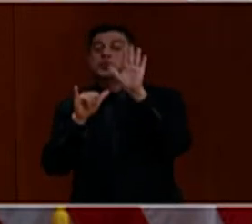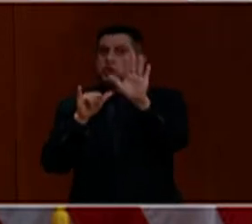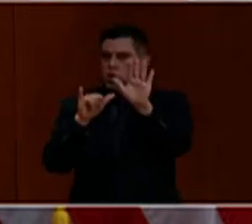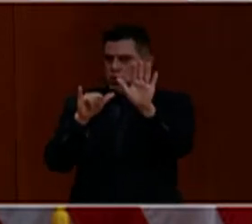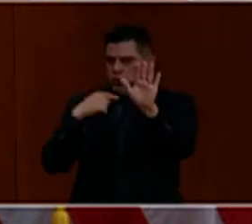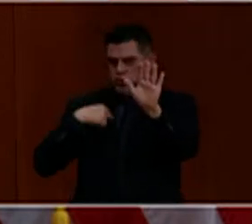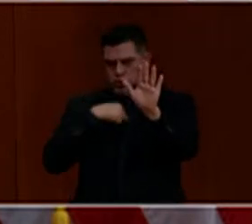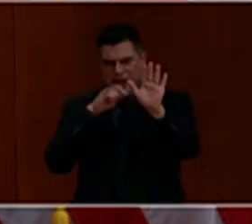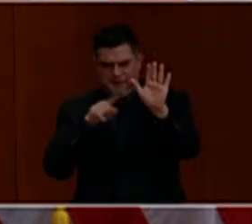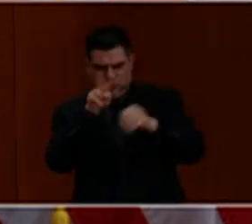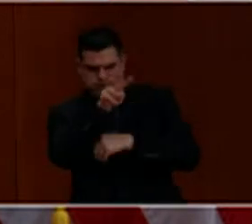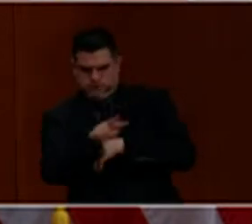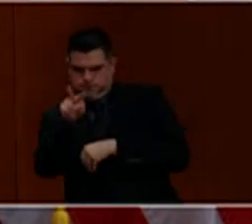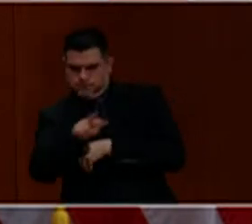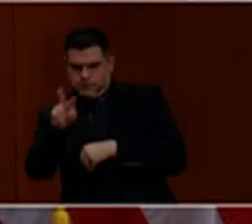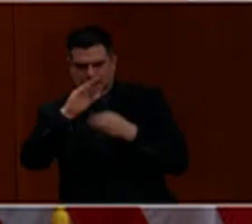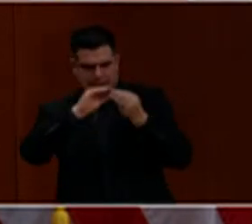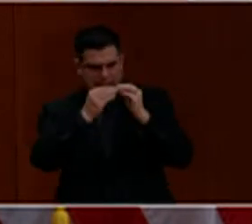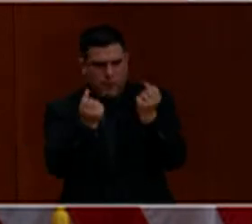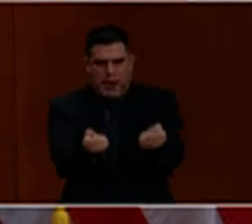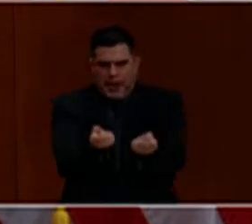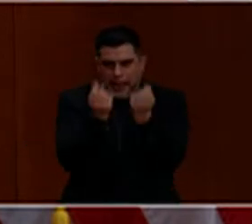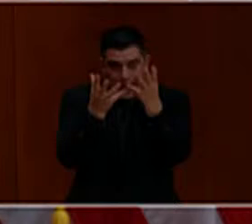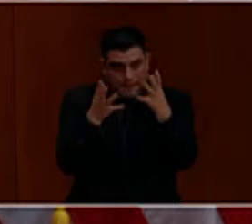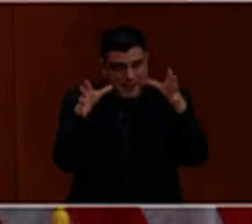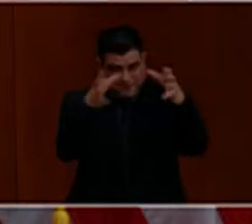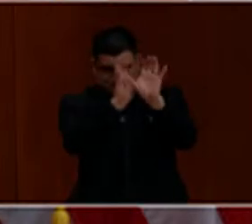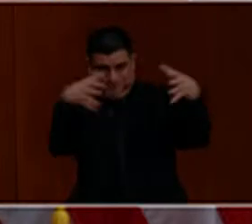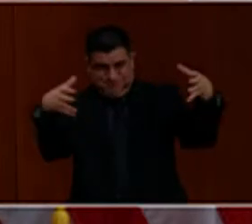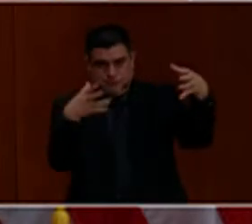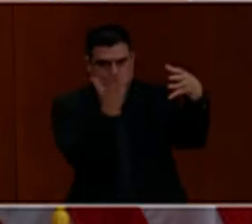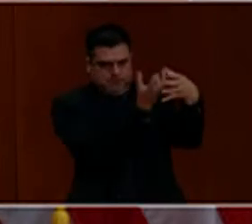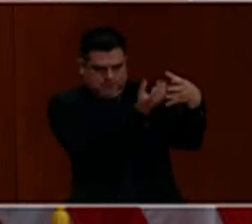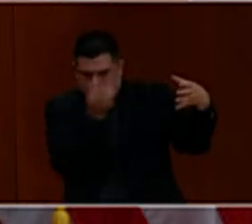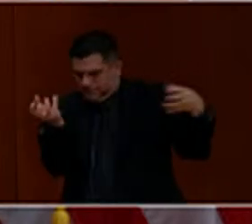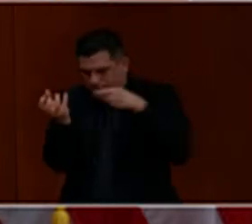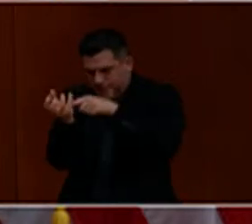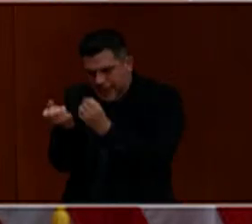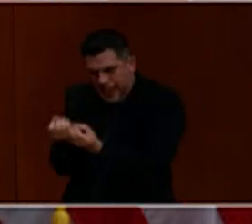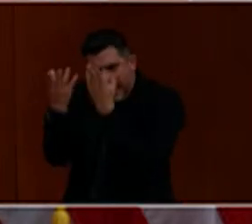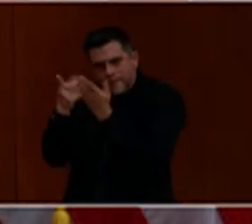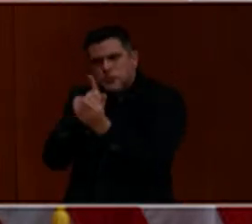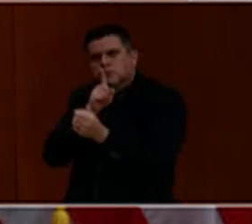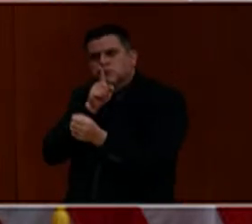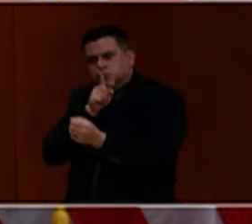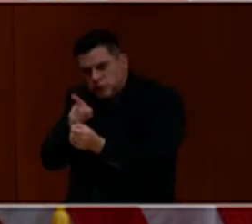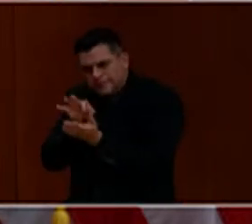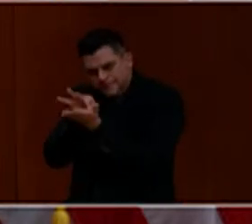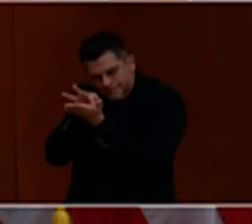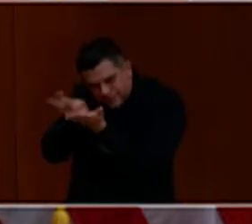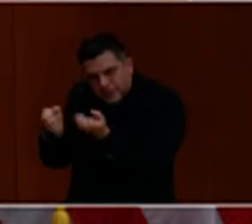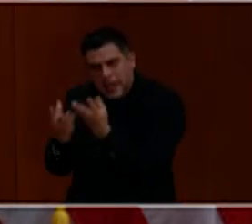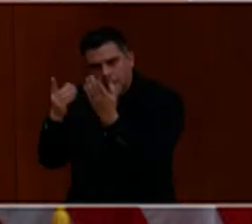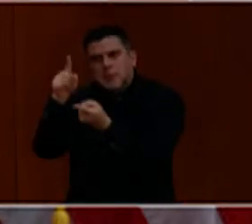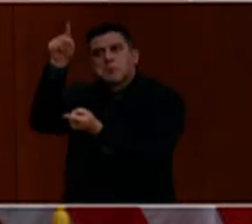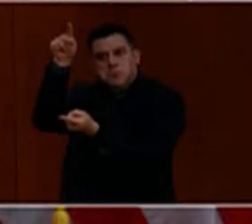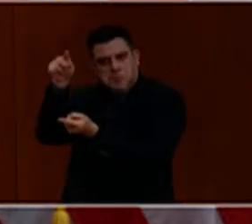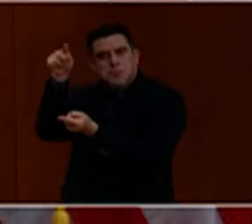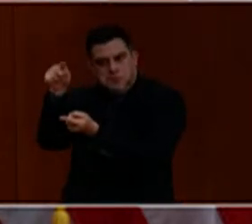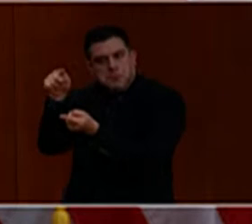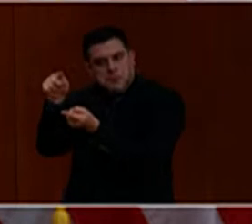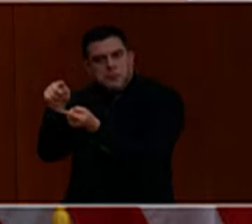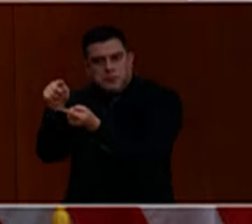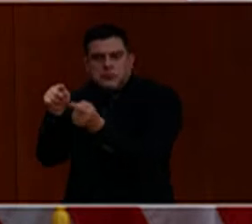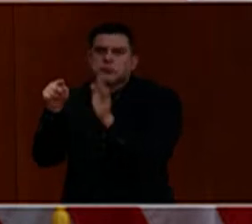lower in Dade than it was 2 weeks ago, and it's continued to go down. But so you look at that, you got to kind of make sense of it. But